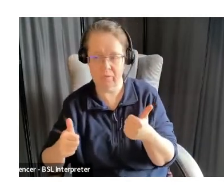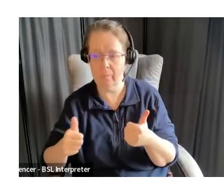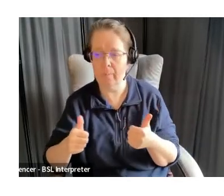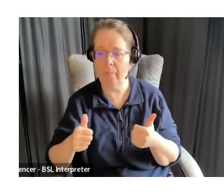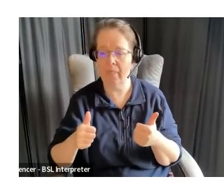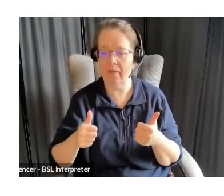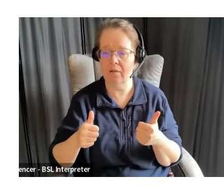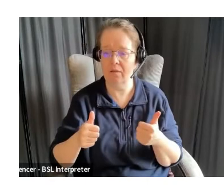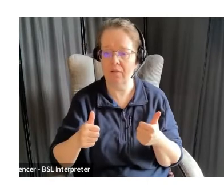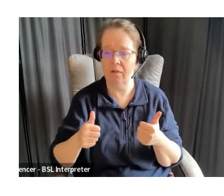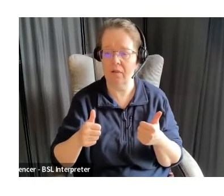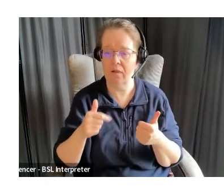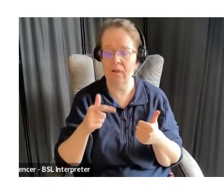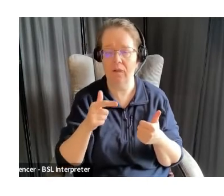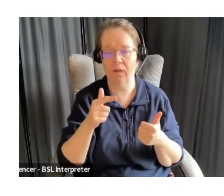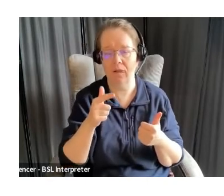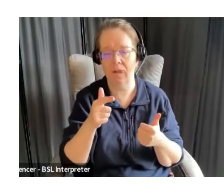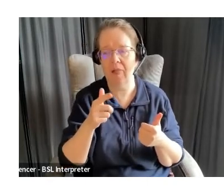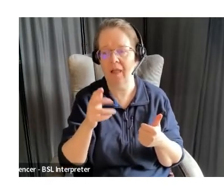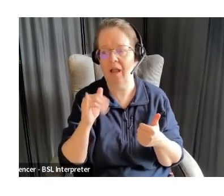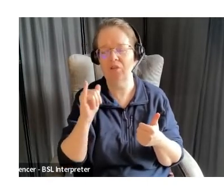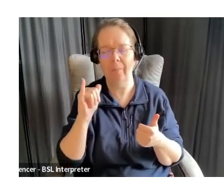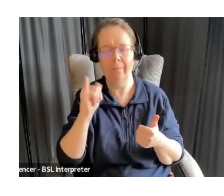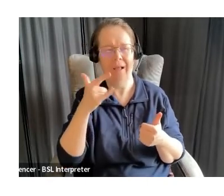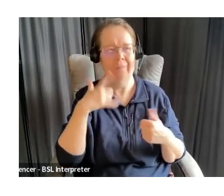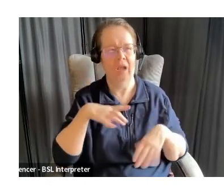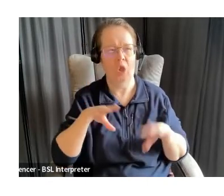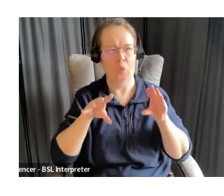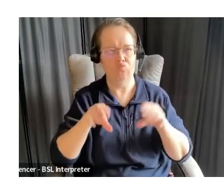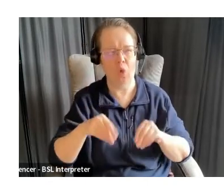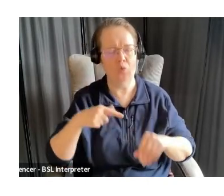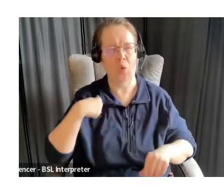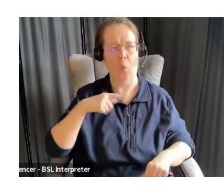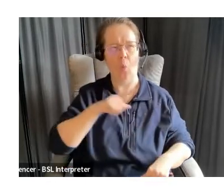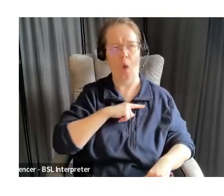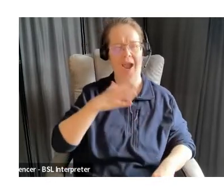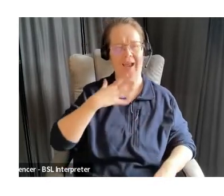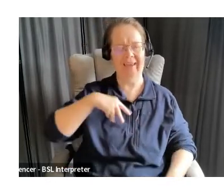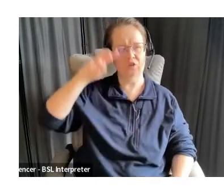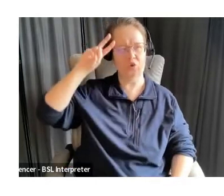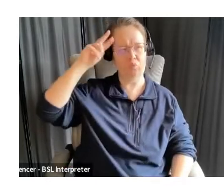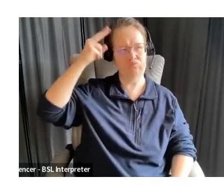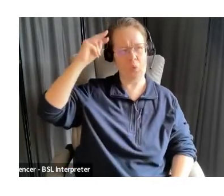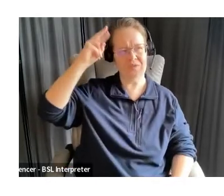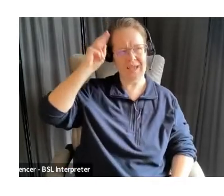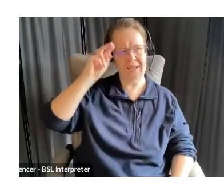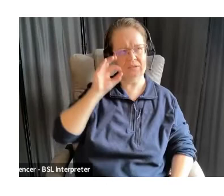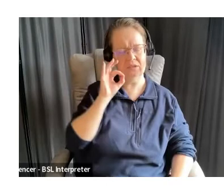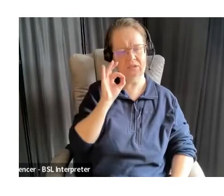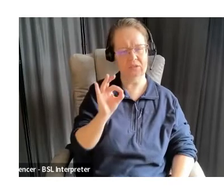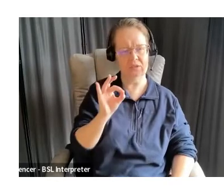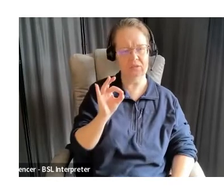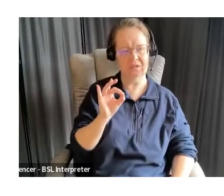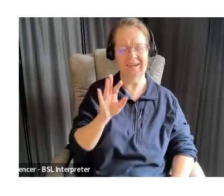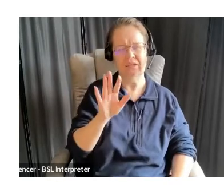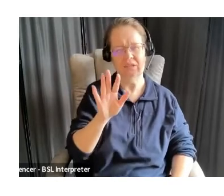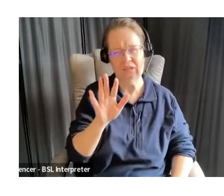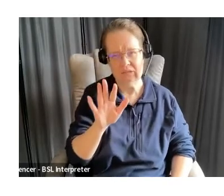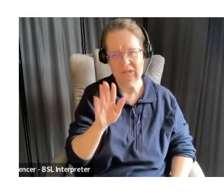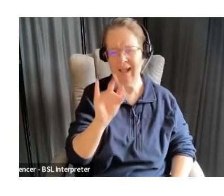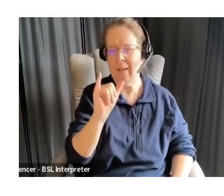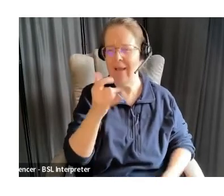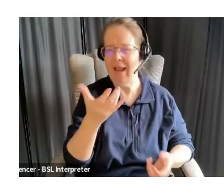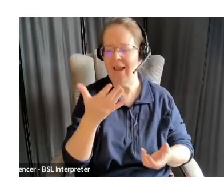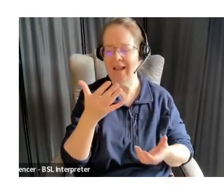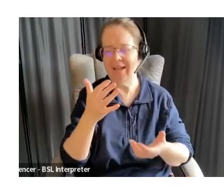because you may want to process the question. And of course, you can say, it may take me a little bit of